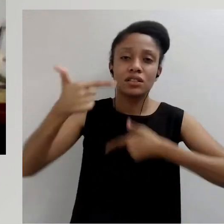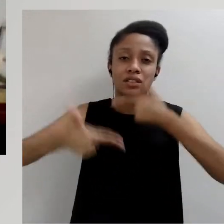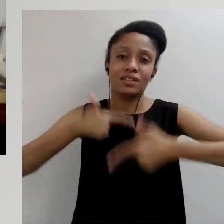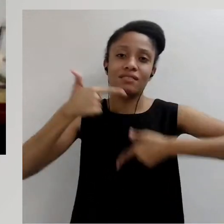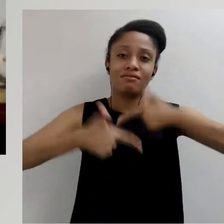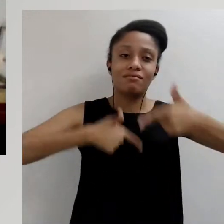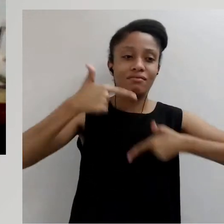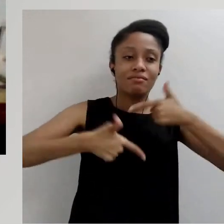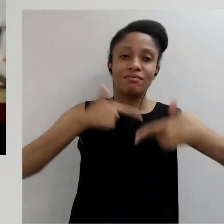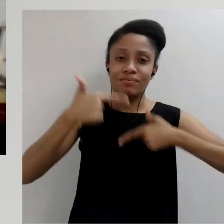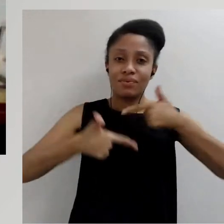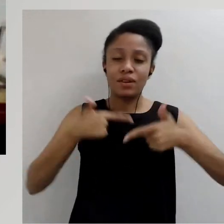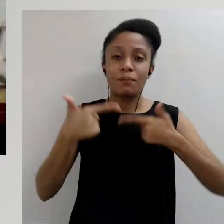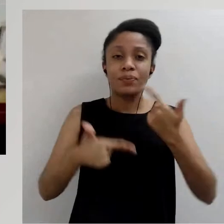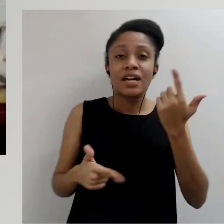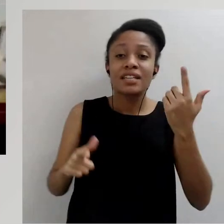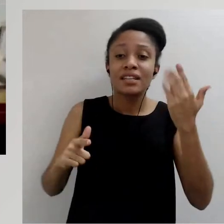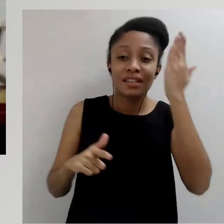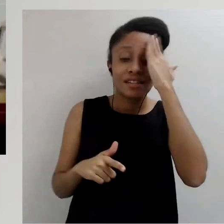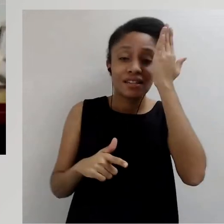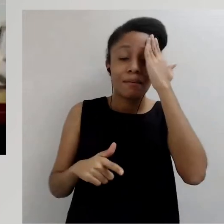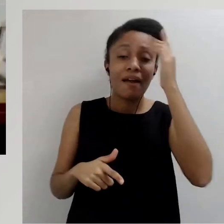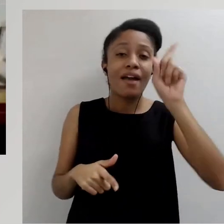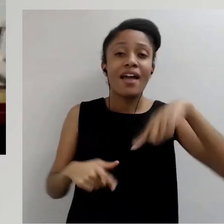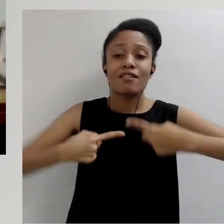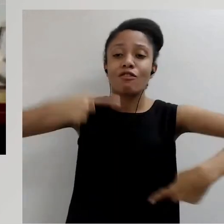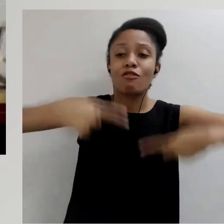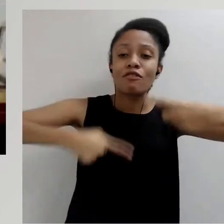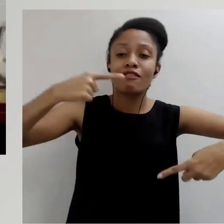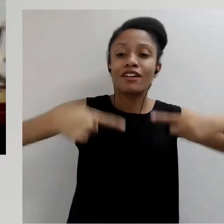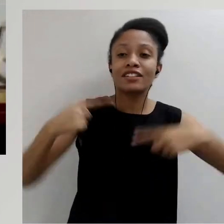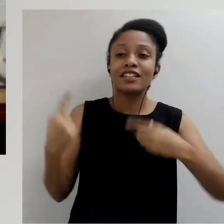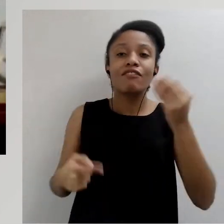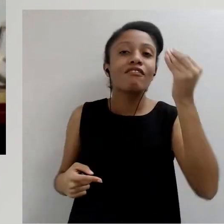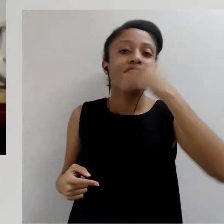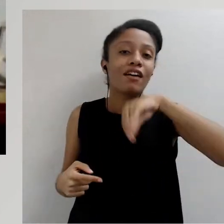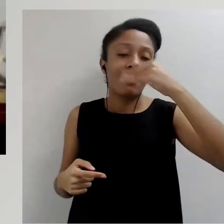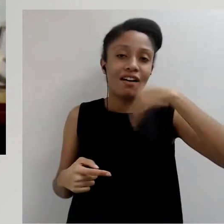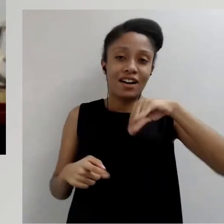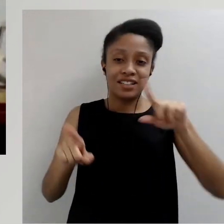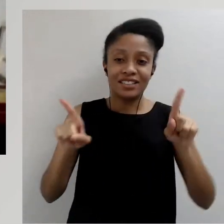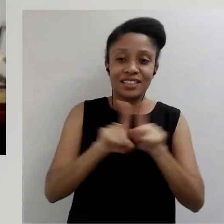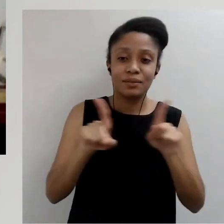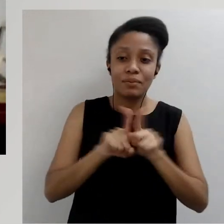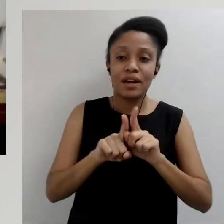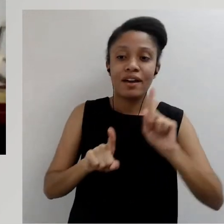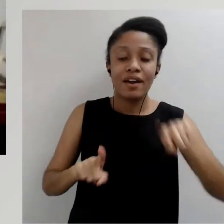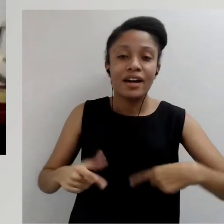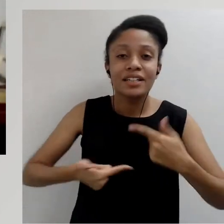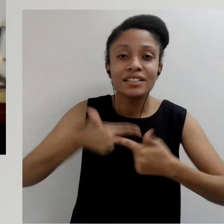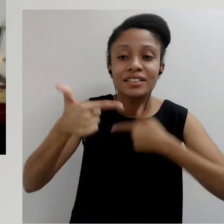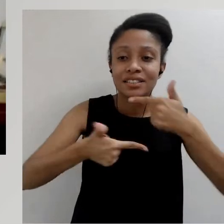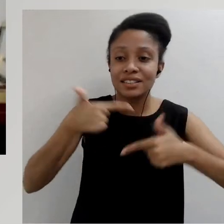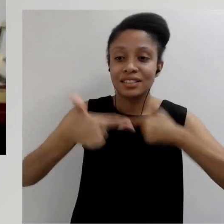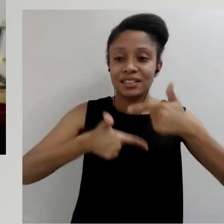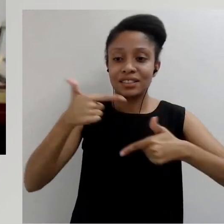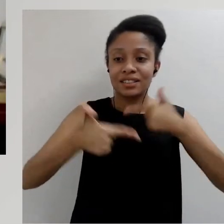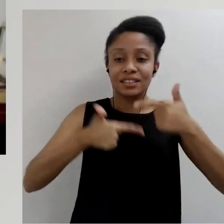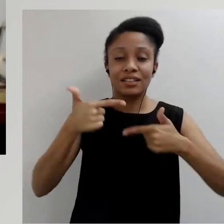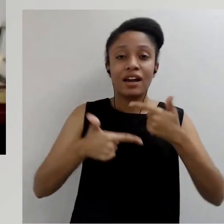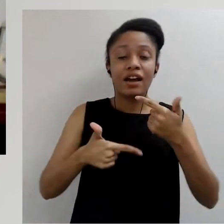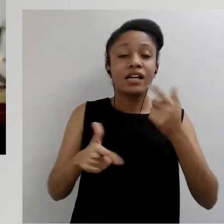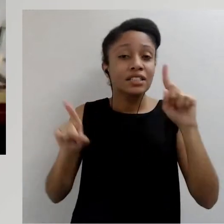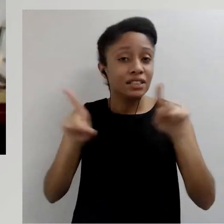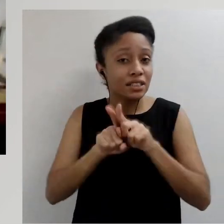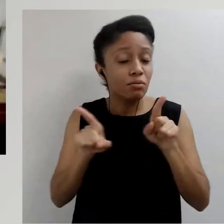research, and I can tell you that competition is weak in this sense. If you start working